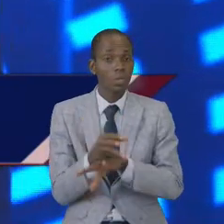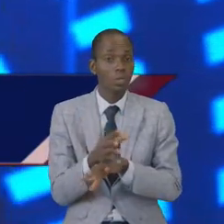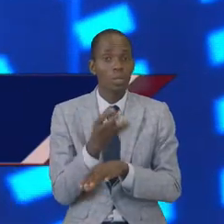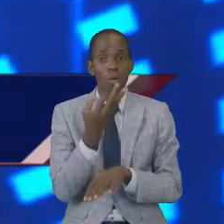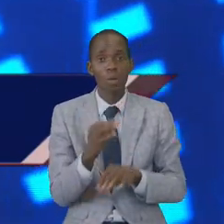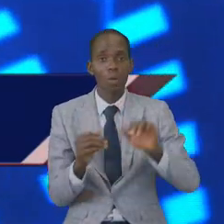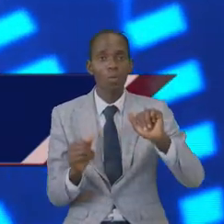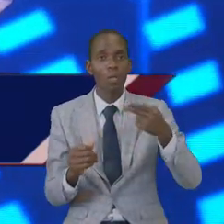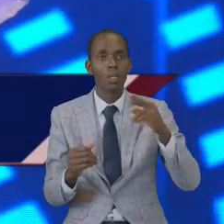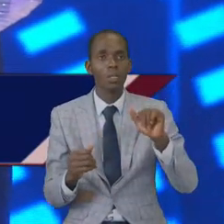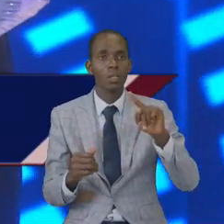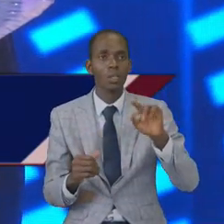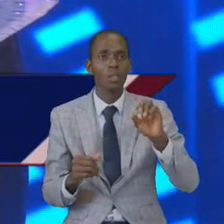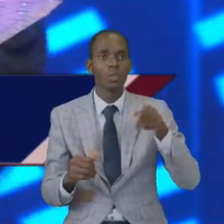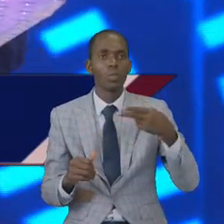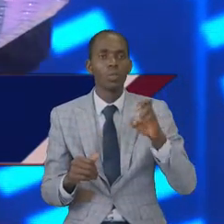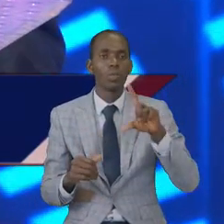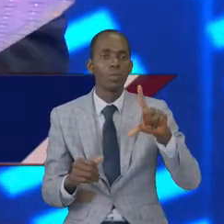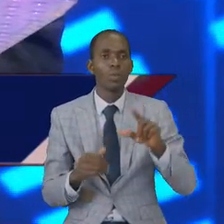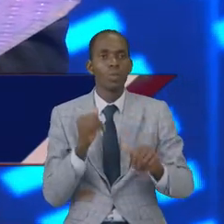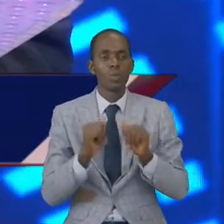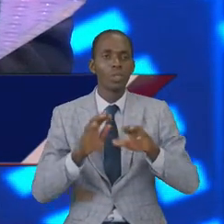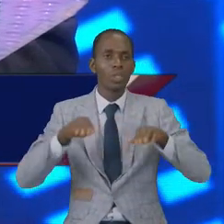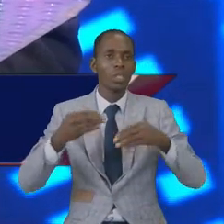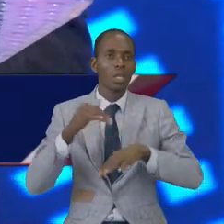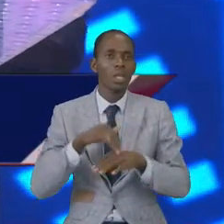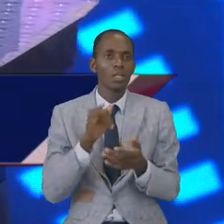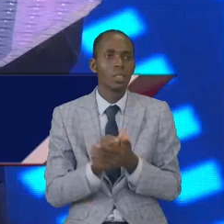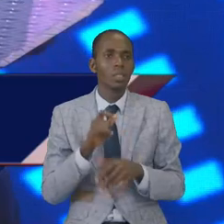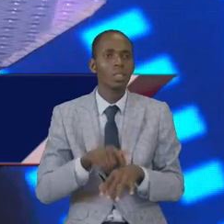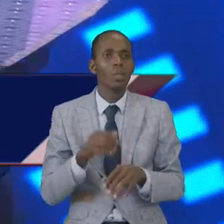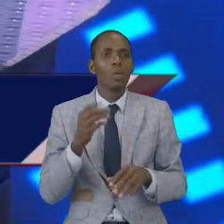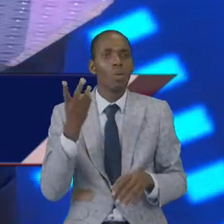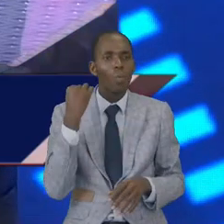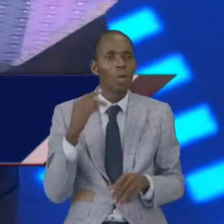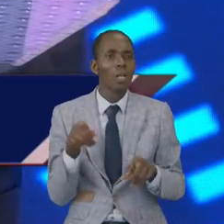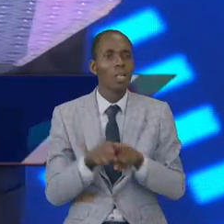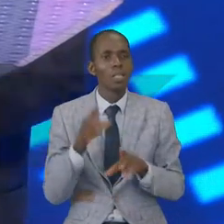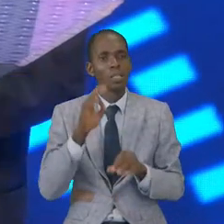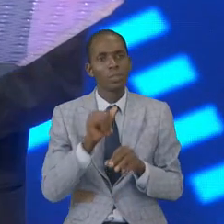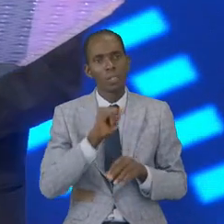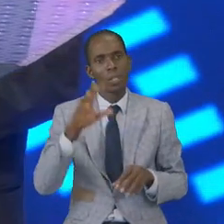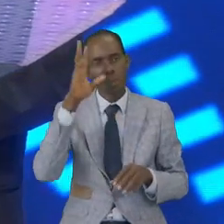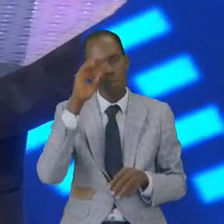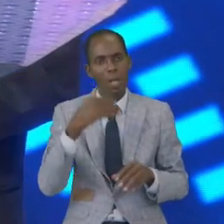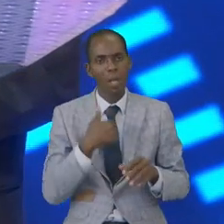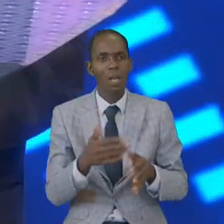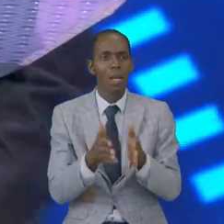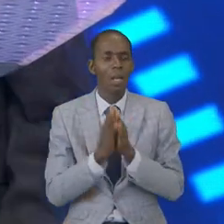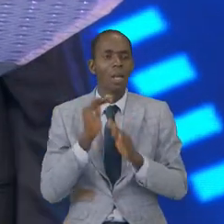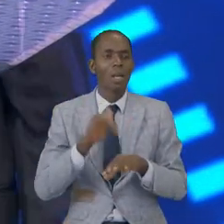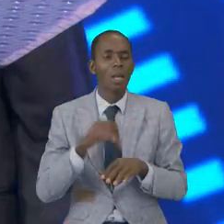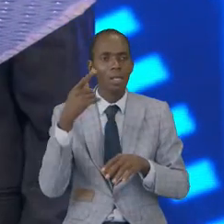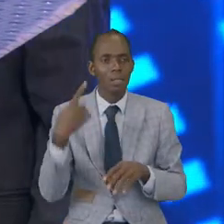he counseled in those days, was as if a man had inquired at the oracle of